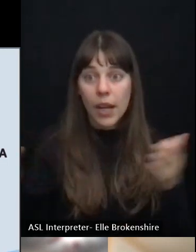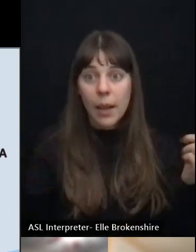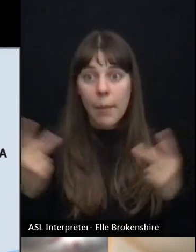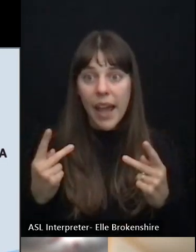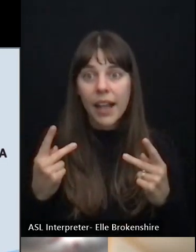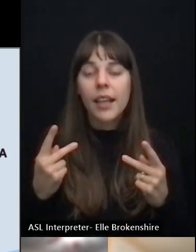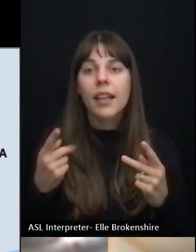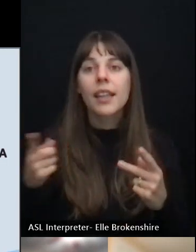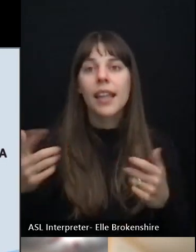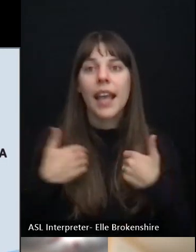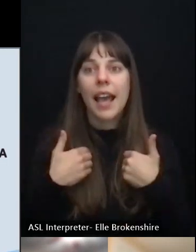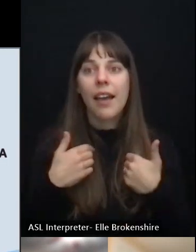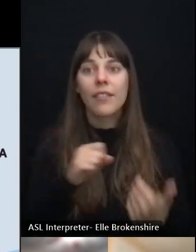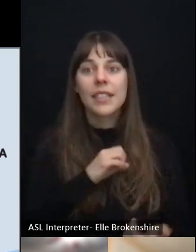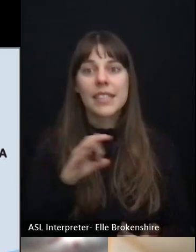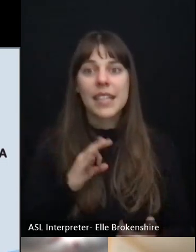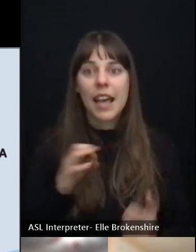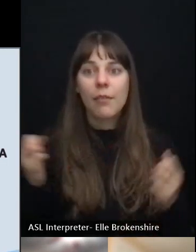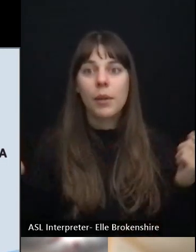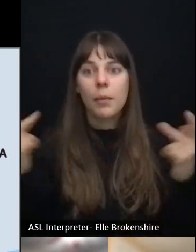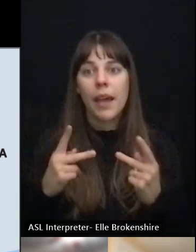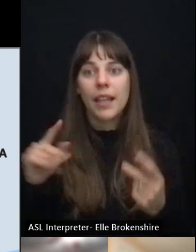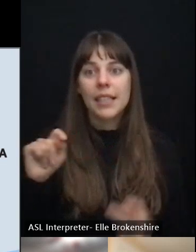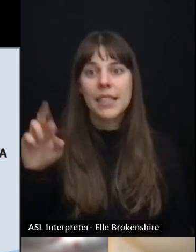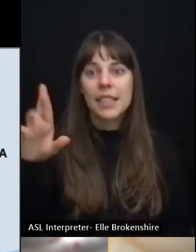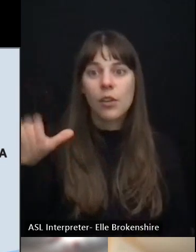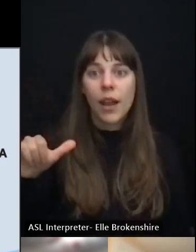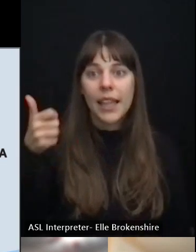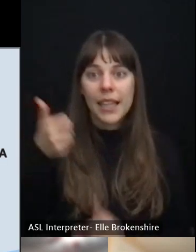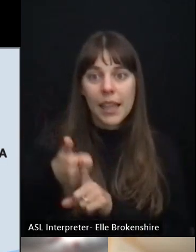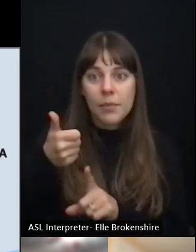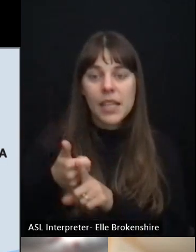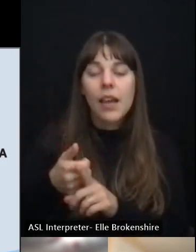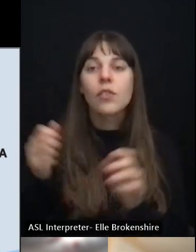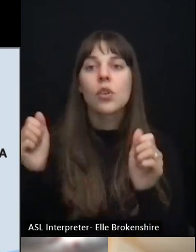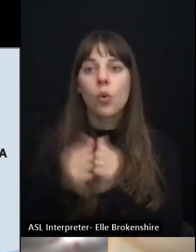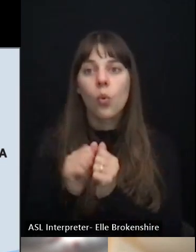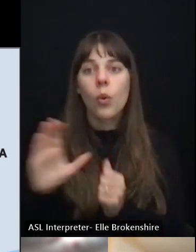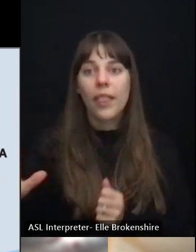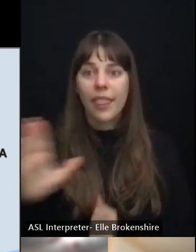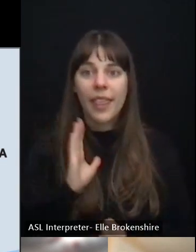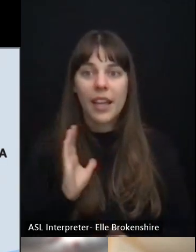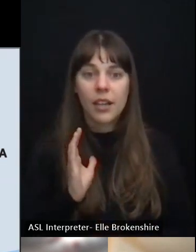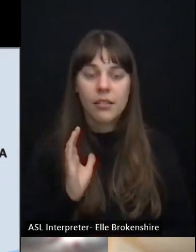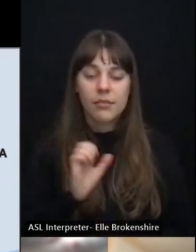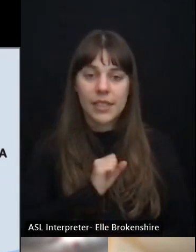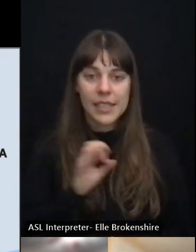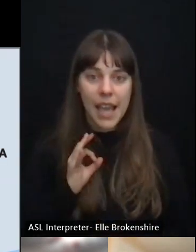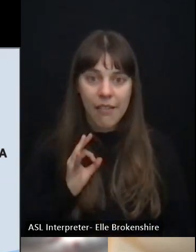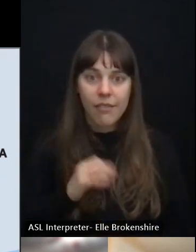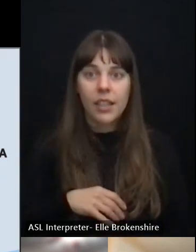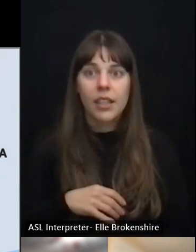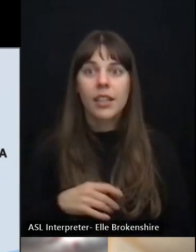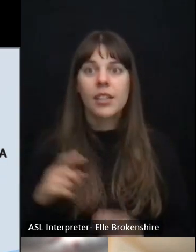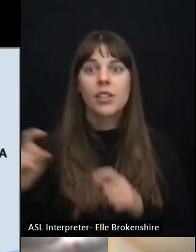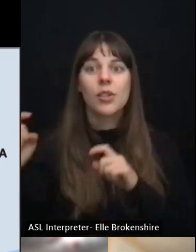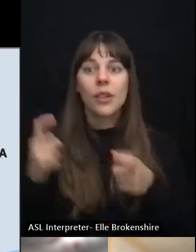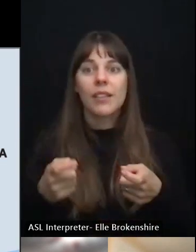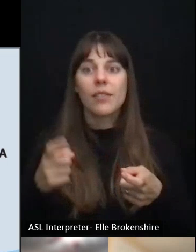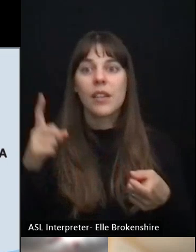they have staff bring back the T rallies themselves with their staff. So it gives this false